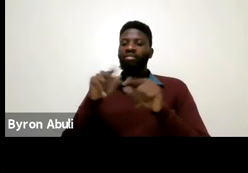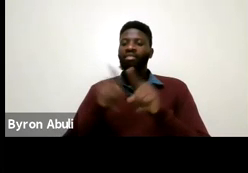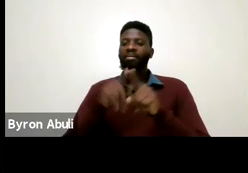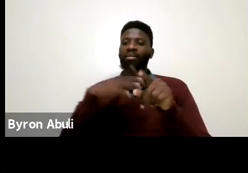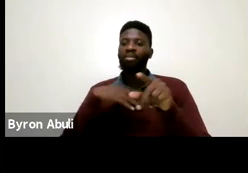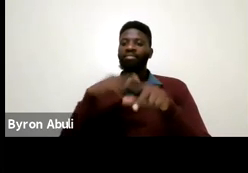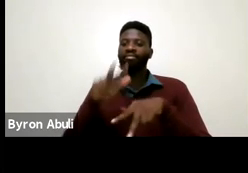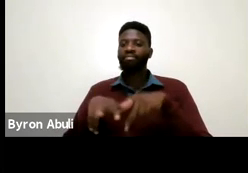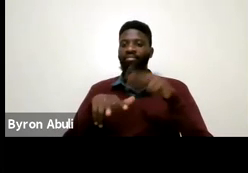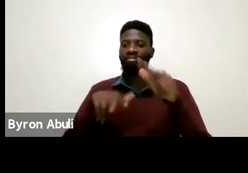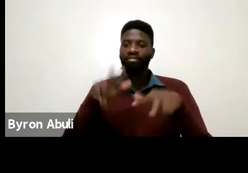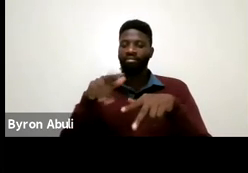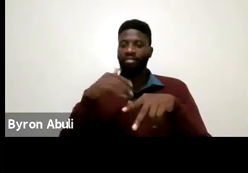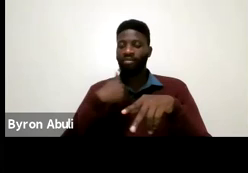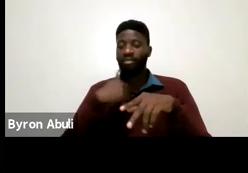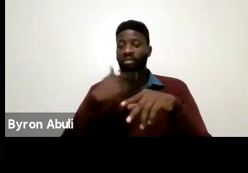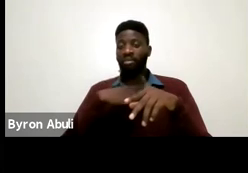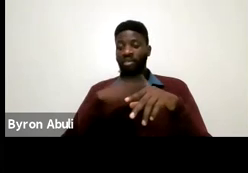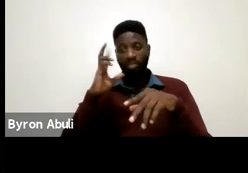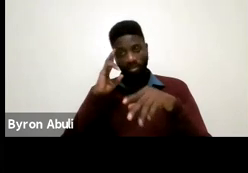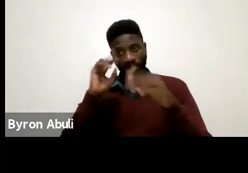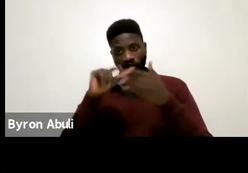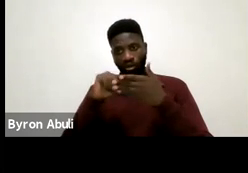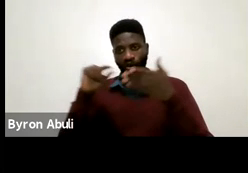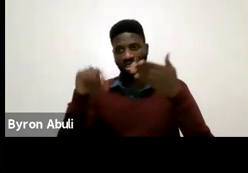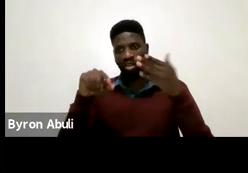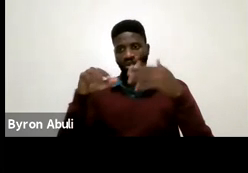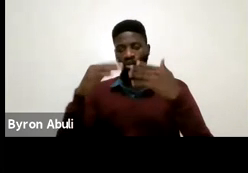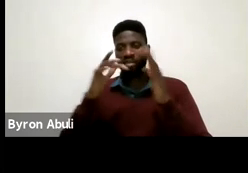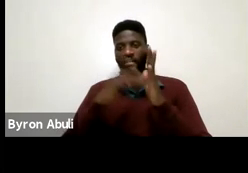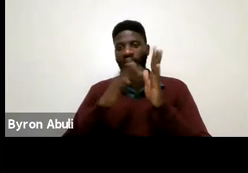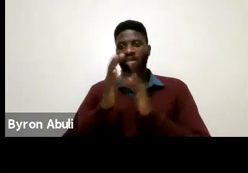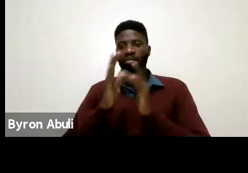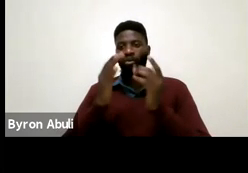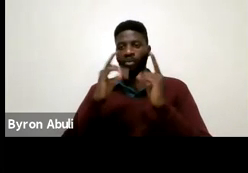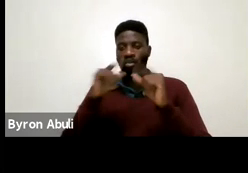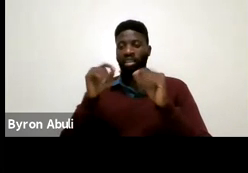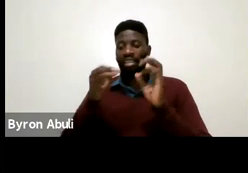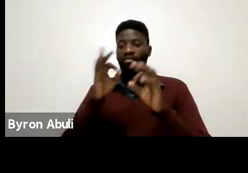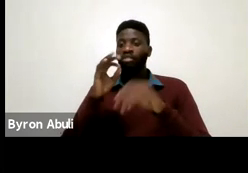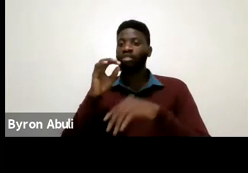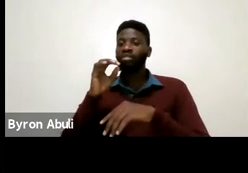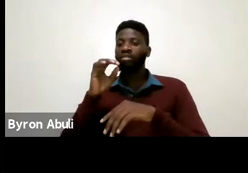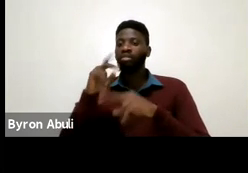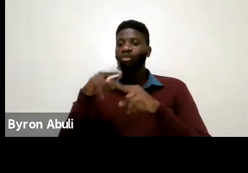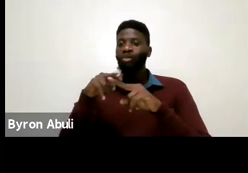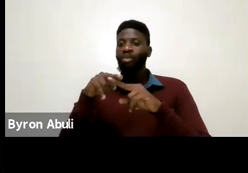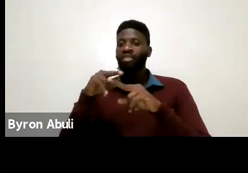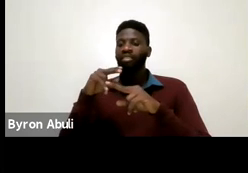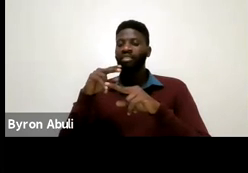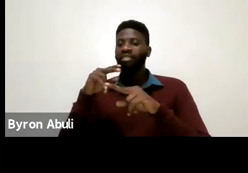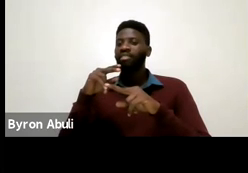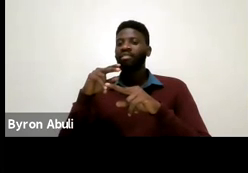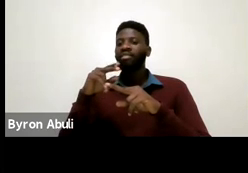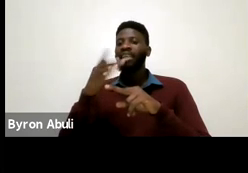somewhere, whether in the Quran or the Bible, that says that when the salt loses the taste, what is done to it? It is trampled on